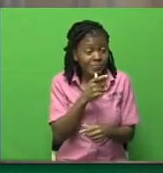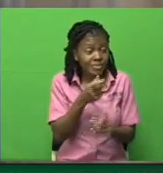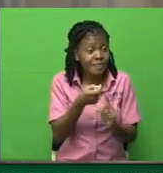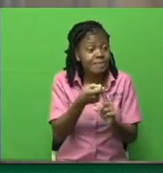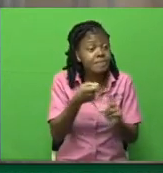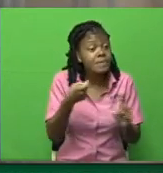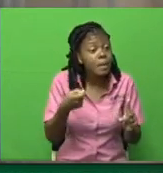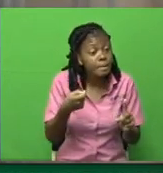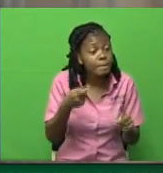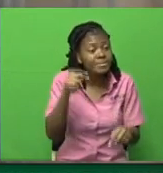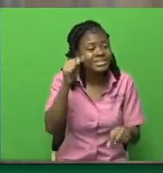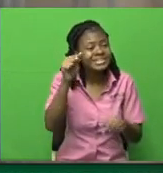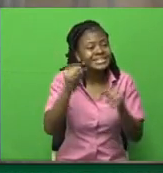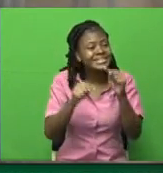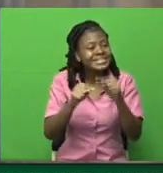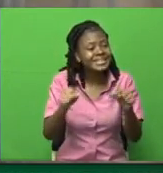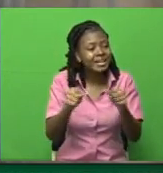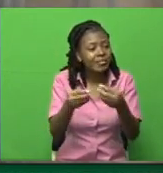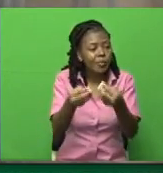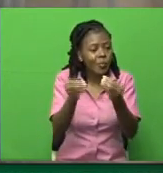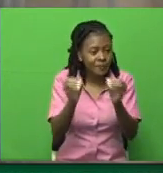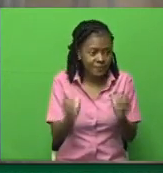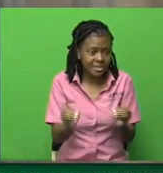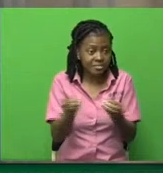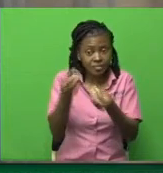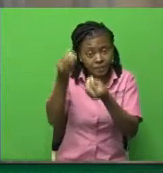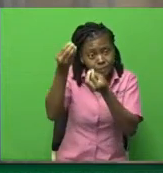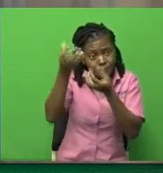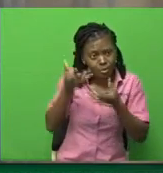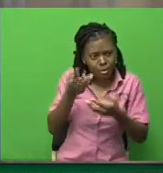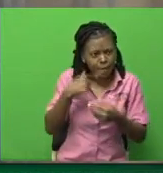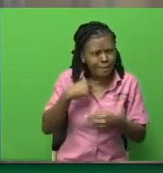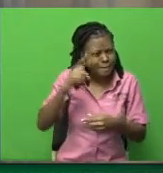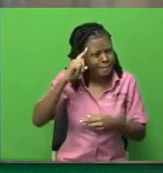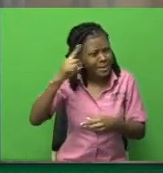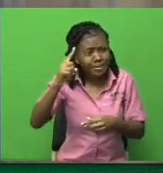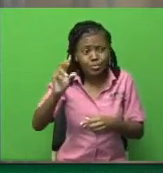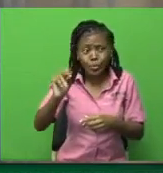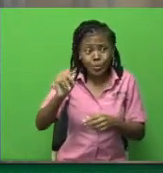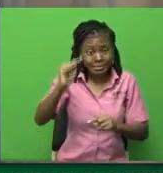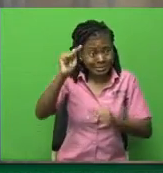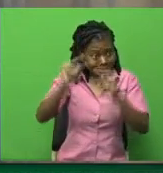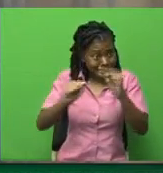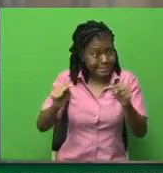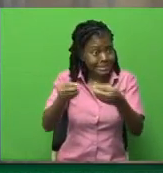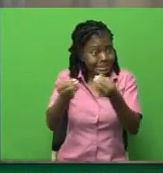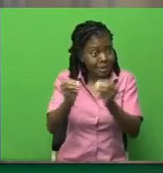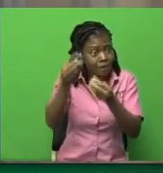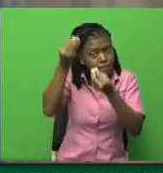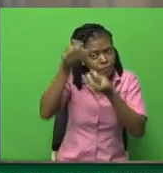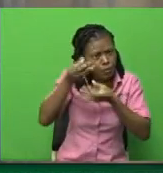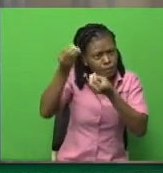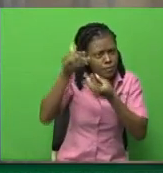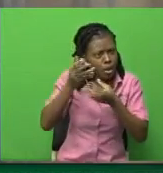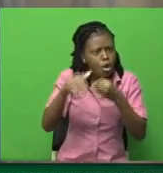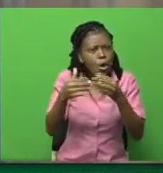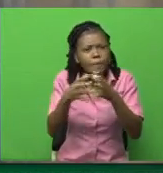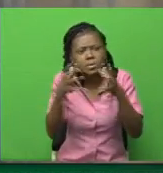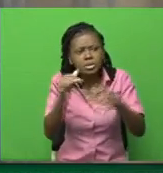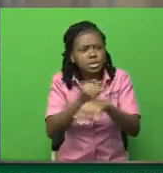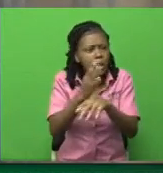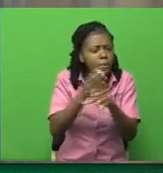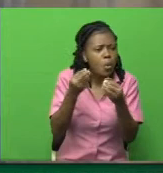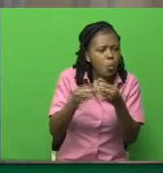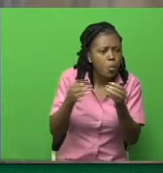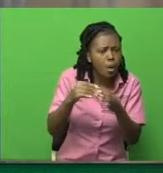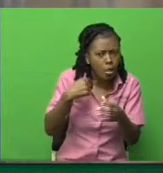quarterly labor force survey Bulletin our energy sector professionals are fleeing the reign of the incompetence of this pnm government